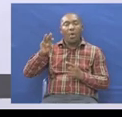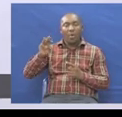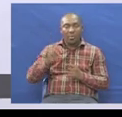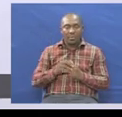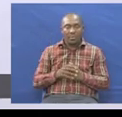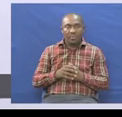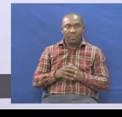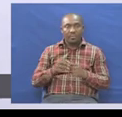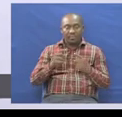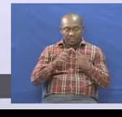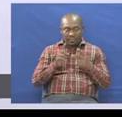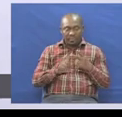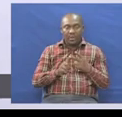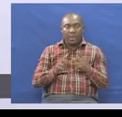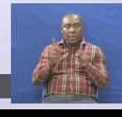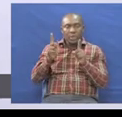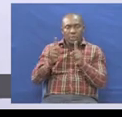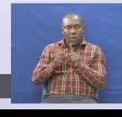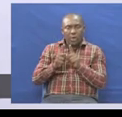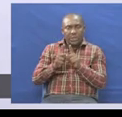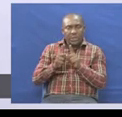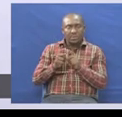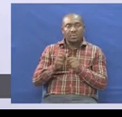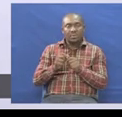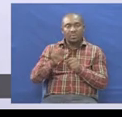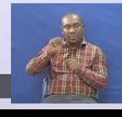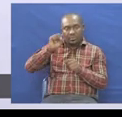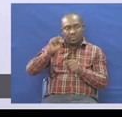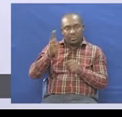And we have the short arrow.